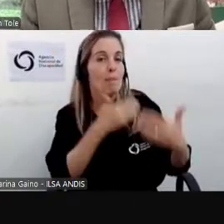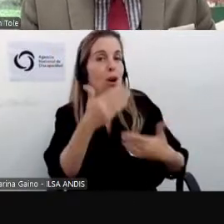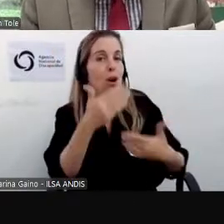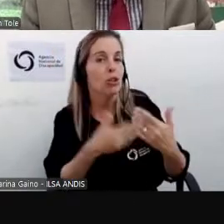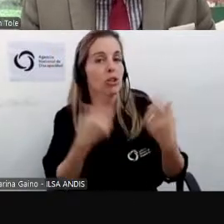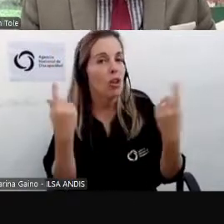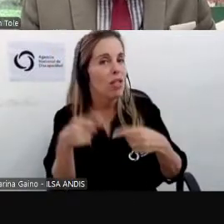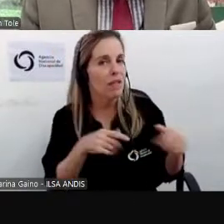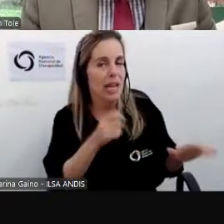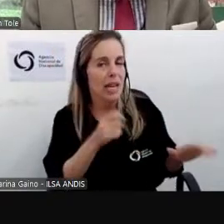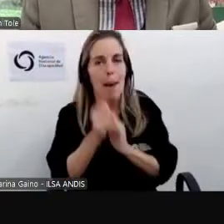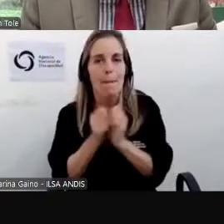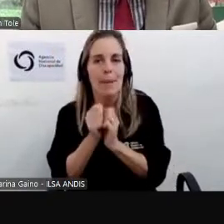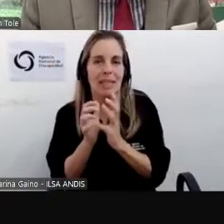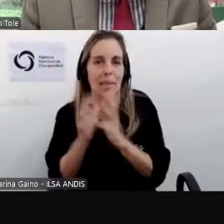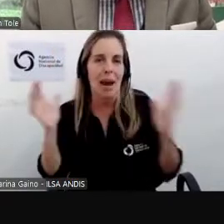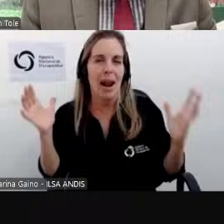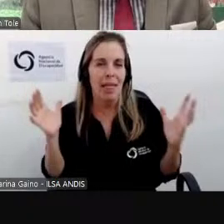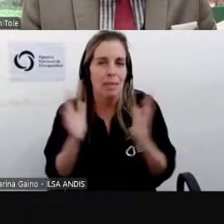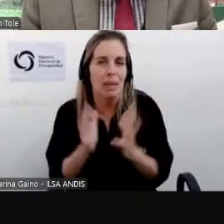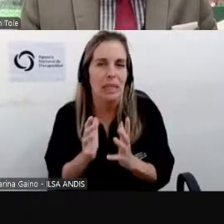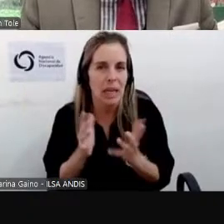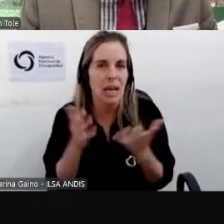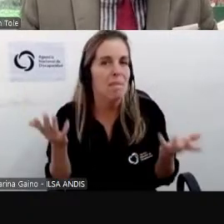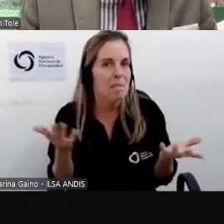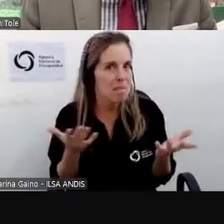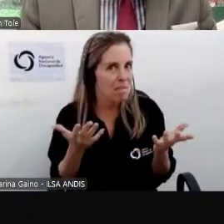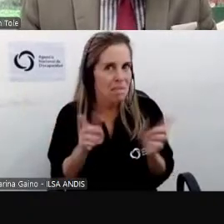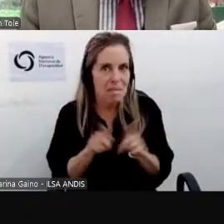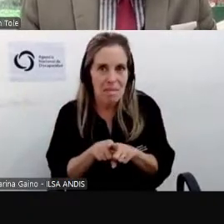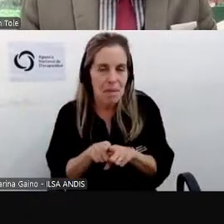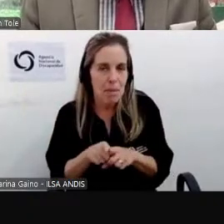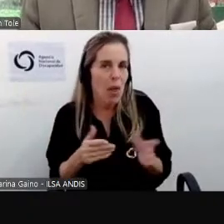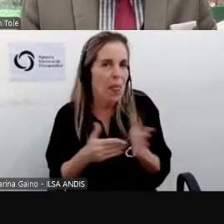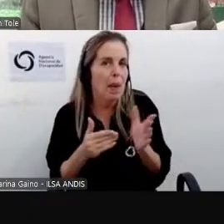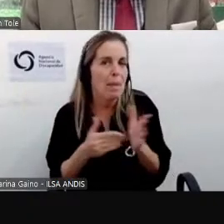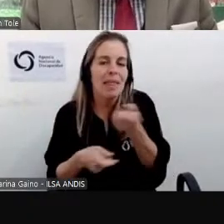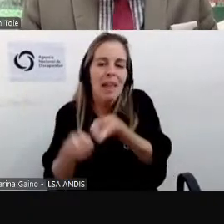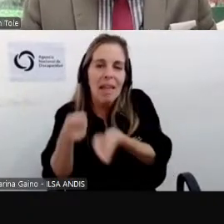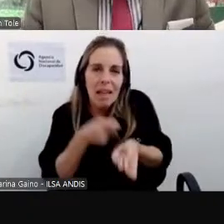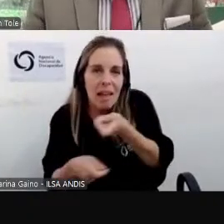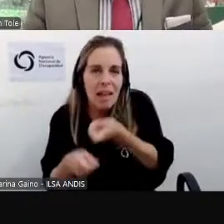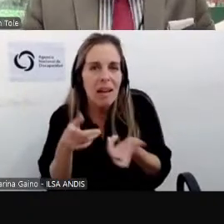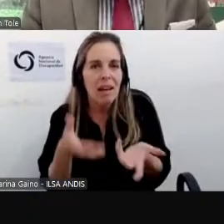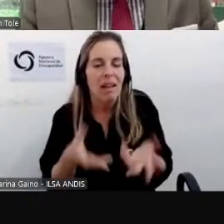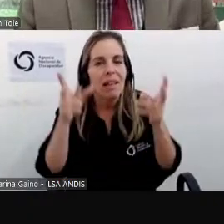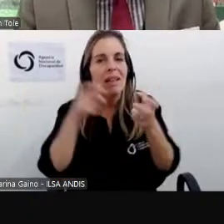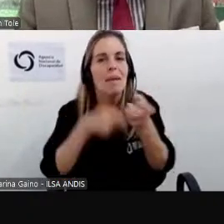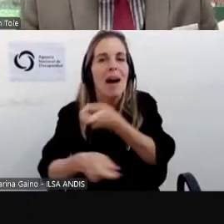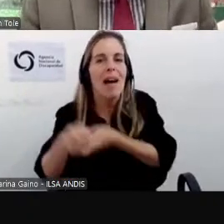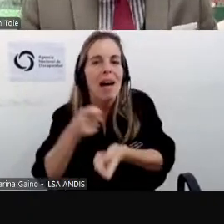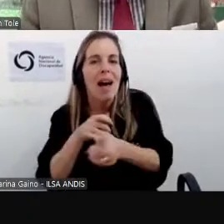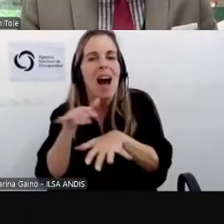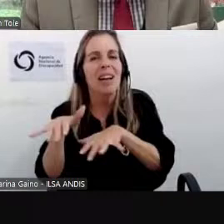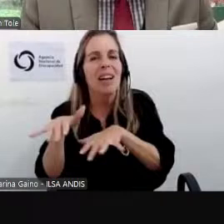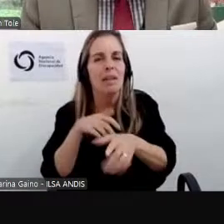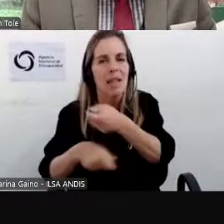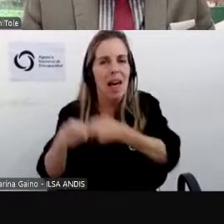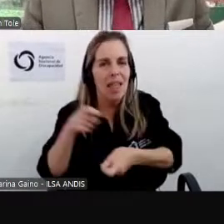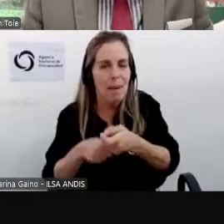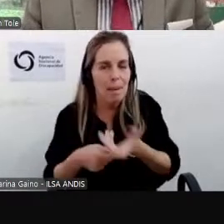Thus, this process needs to accommodate to the sector, to the size of the business, and the business itself.